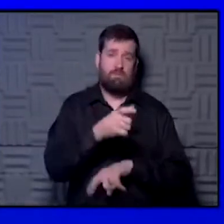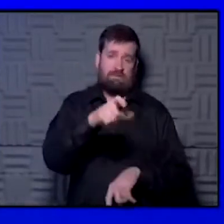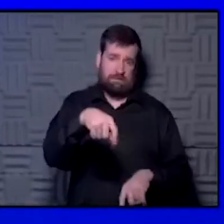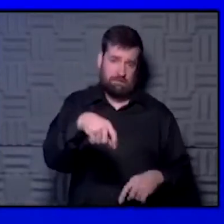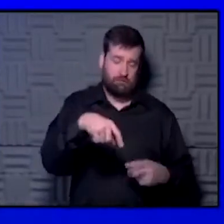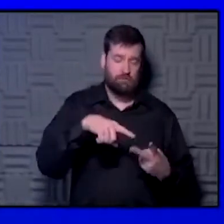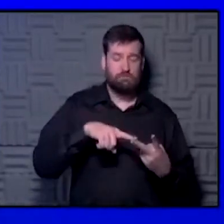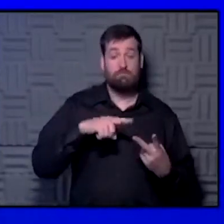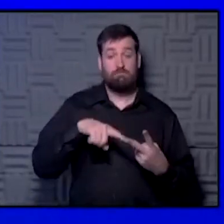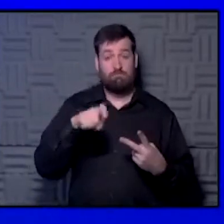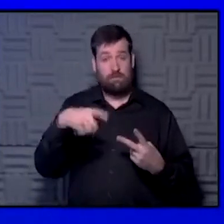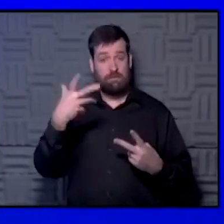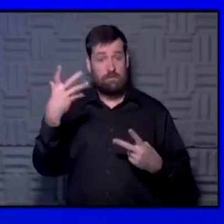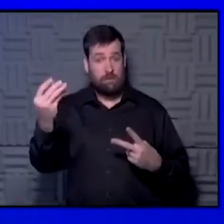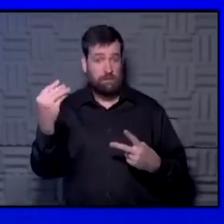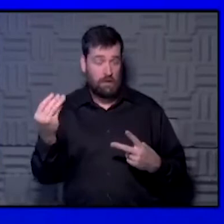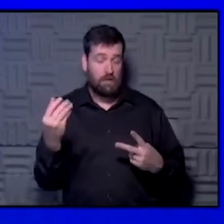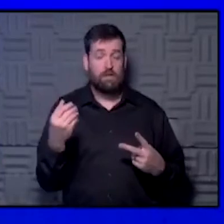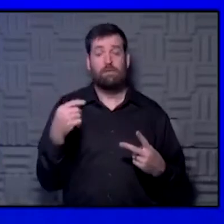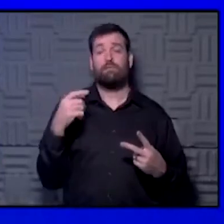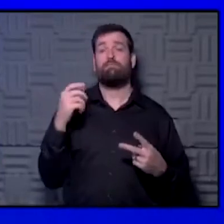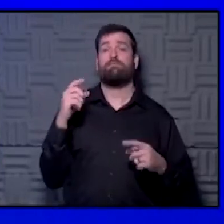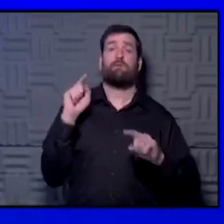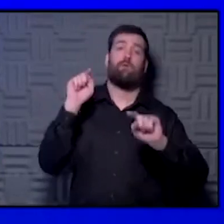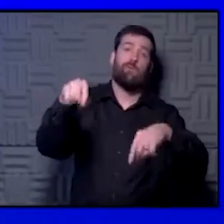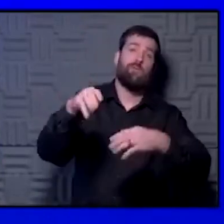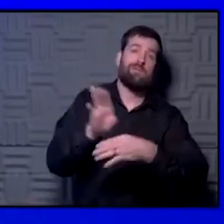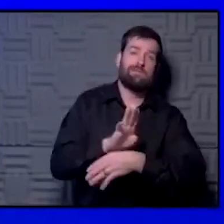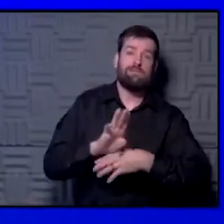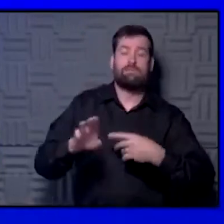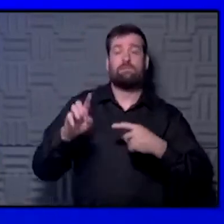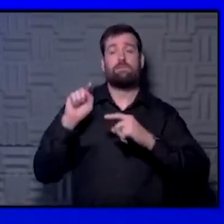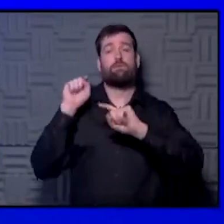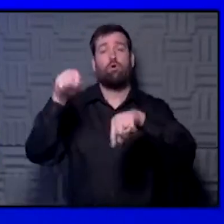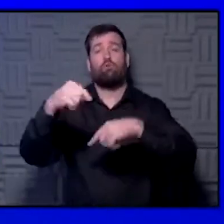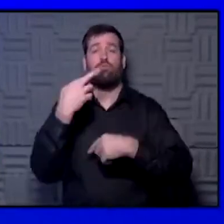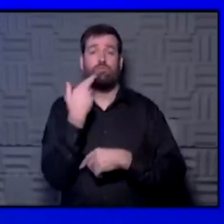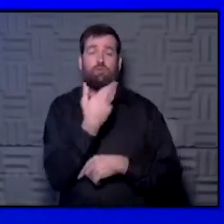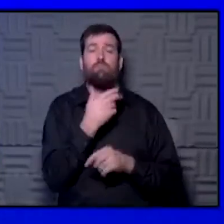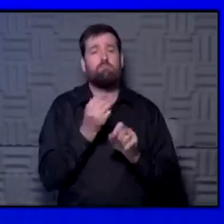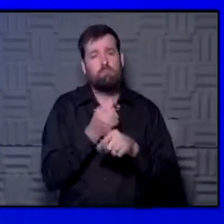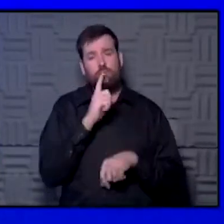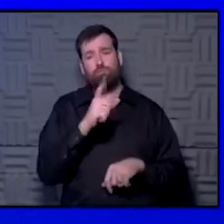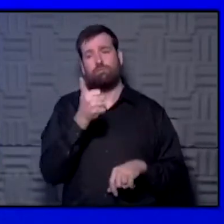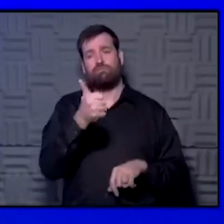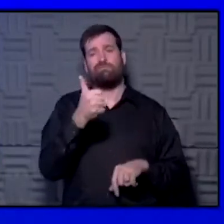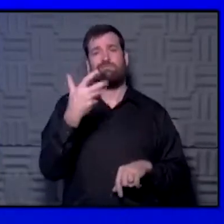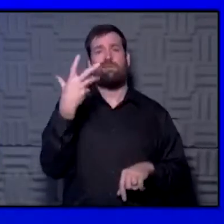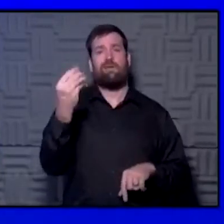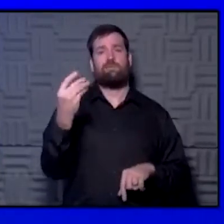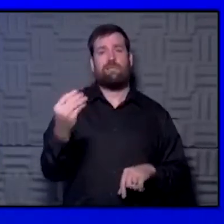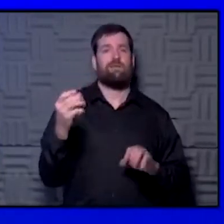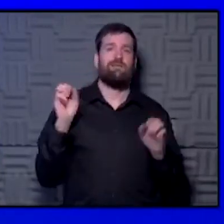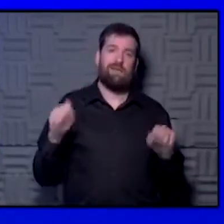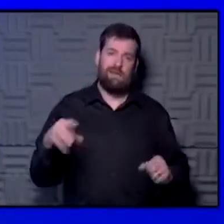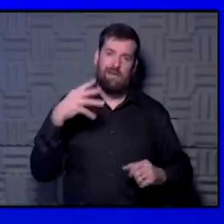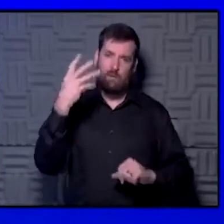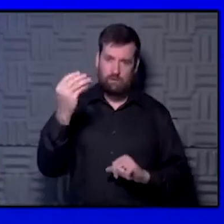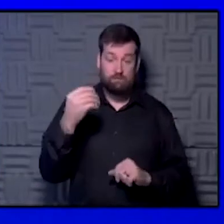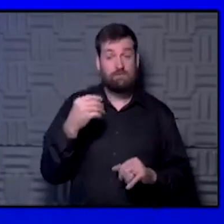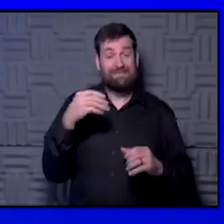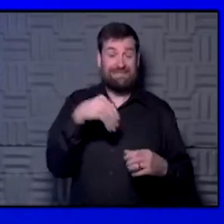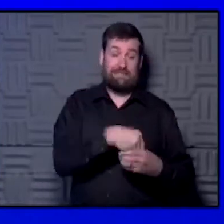If you do have to go outside or go to a business or go to a restaurant, make sure that that restaurant is outdoors and you can do outdoors. We know